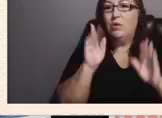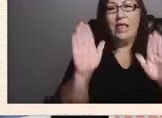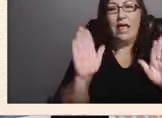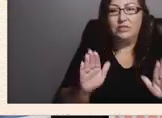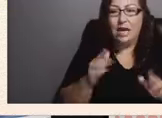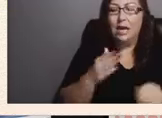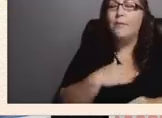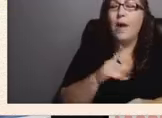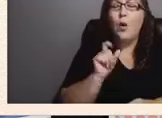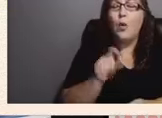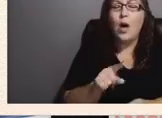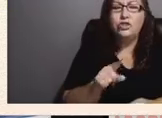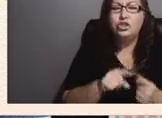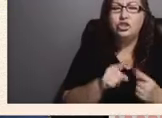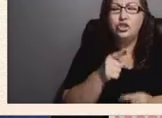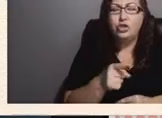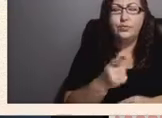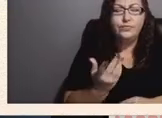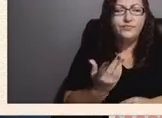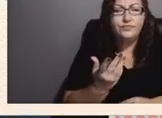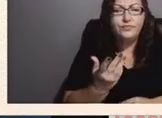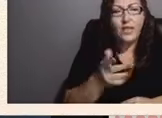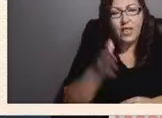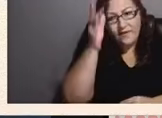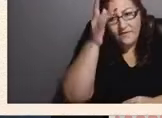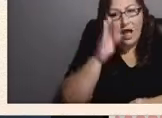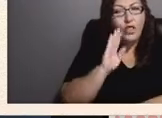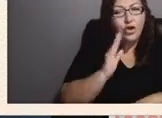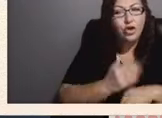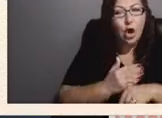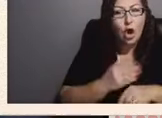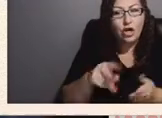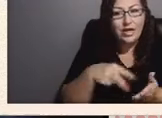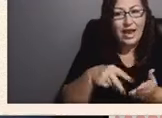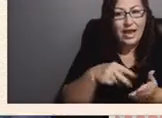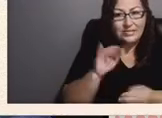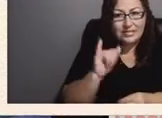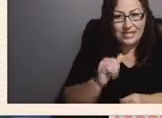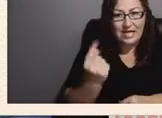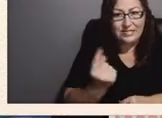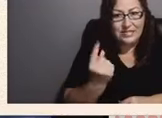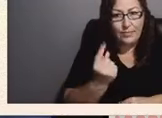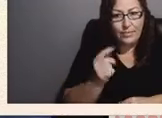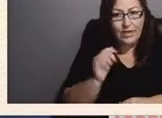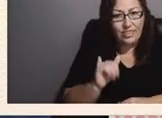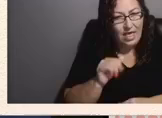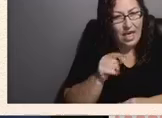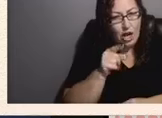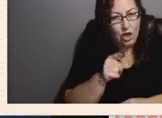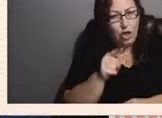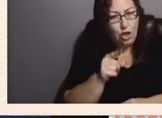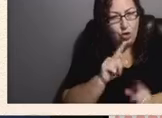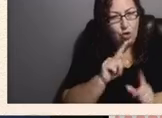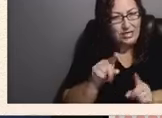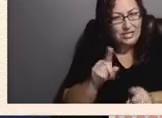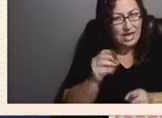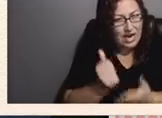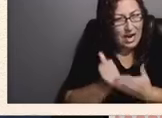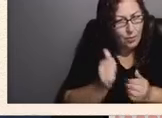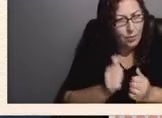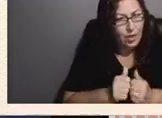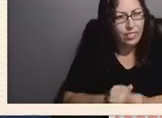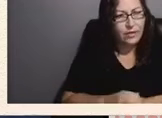is, the father-daughter dance, is that something that you attend and help out with?